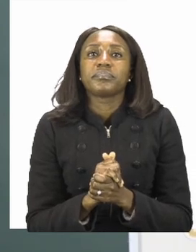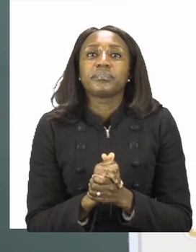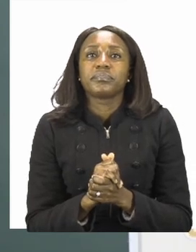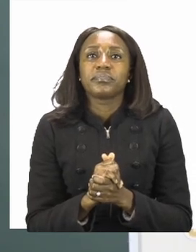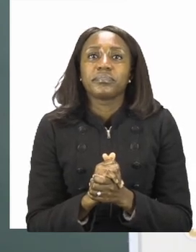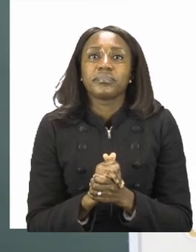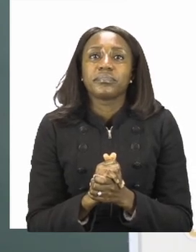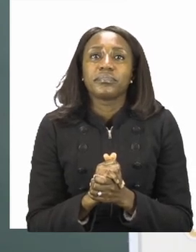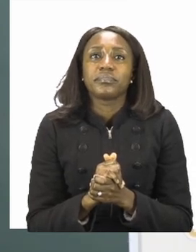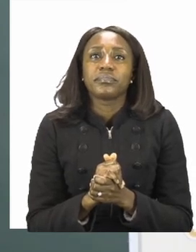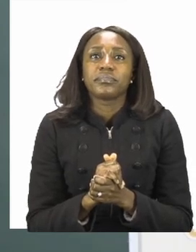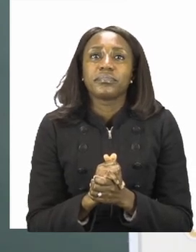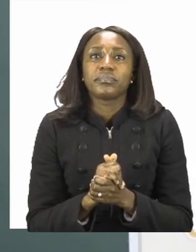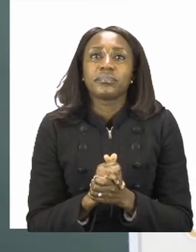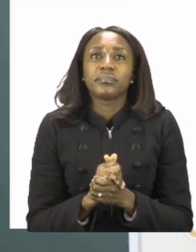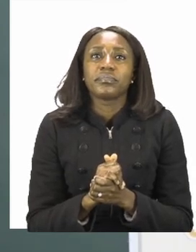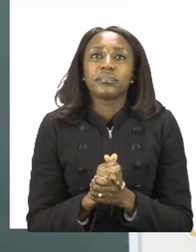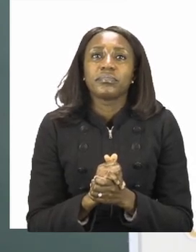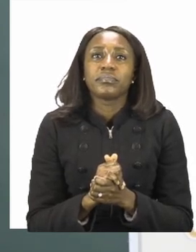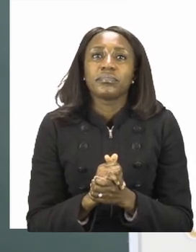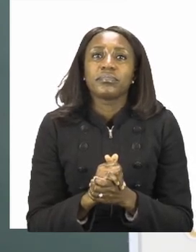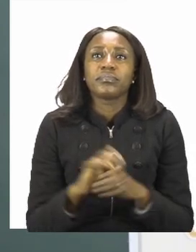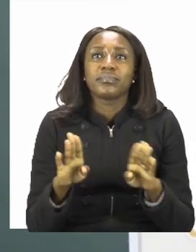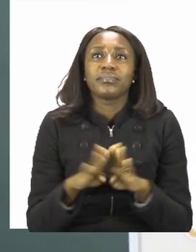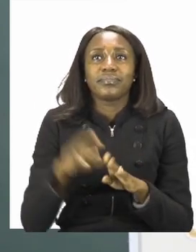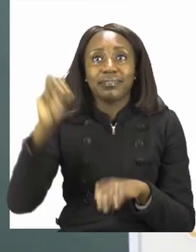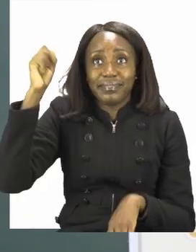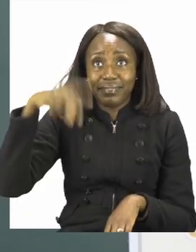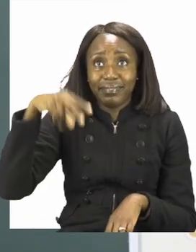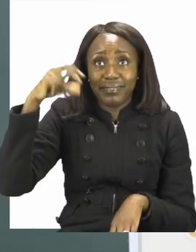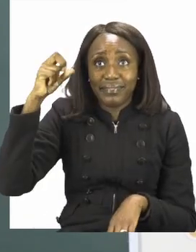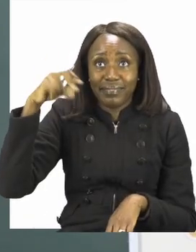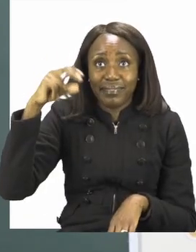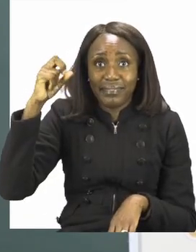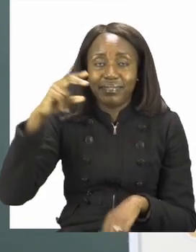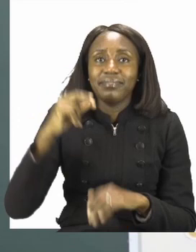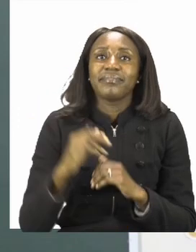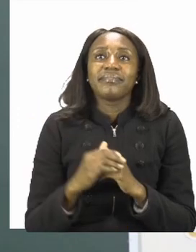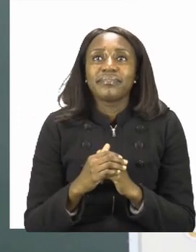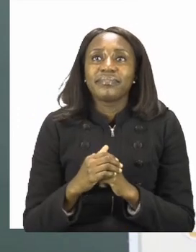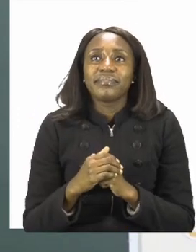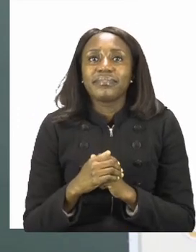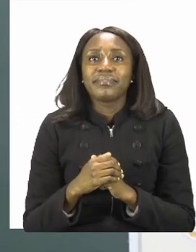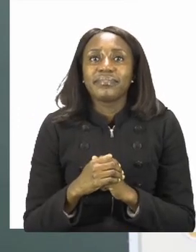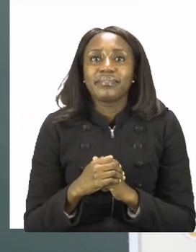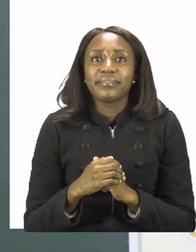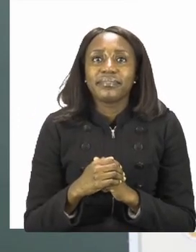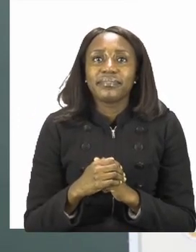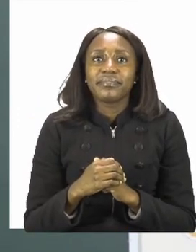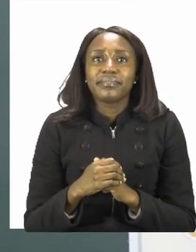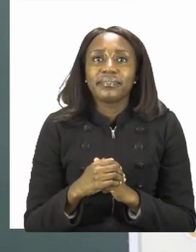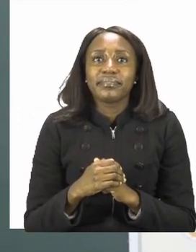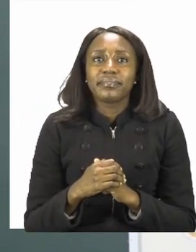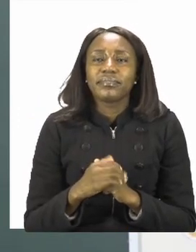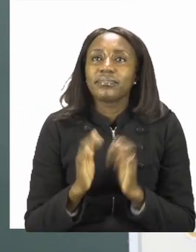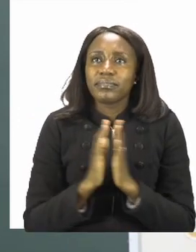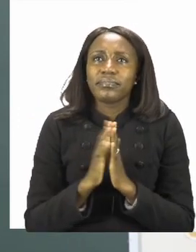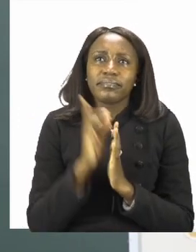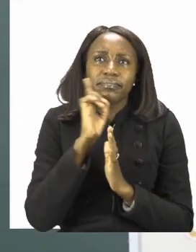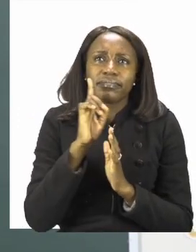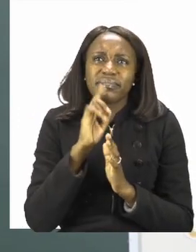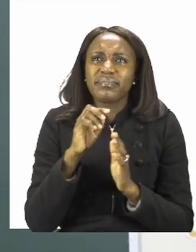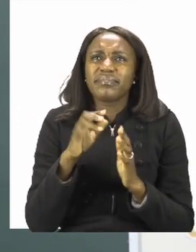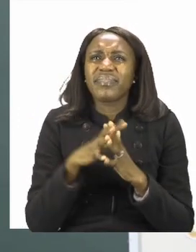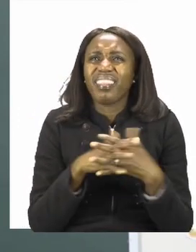little stars with my finger. Now remember, we don't want to make a mess. So if you